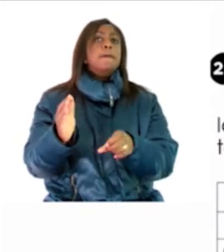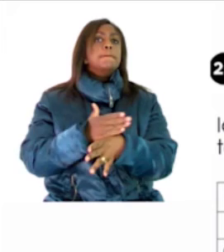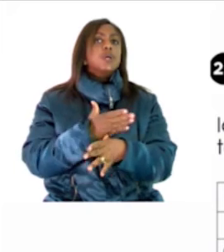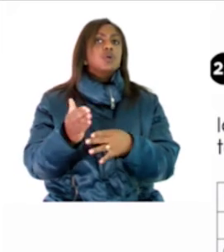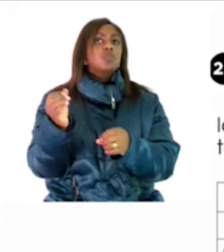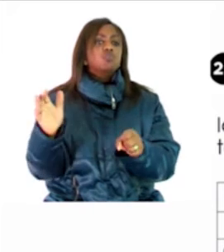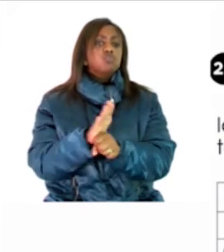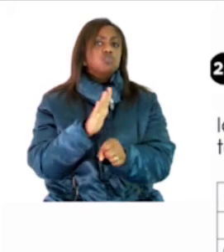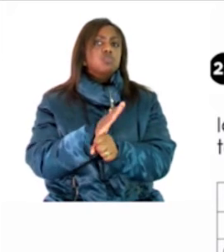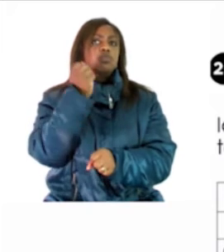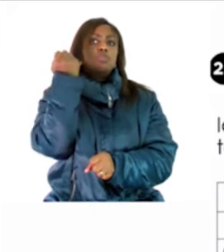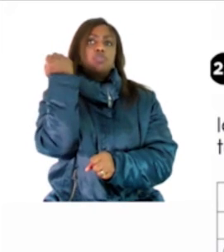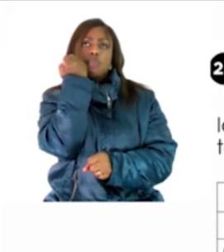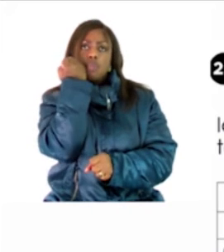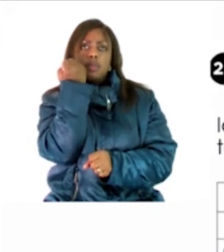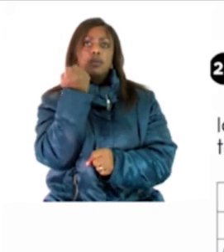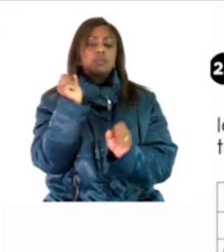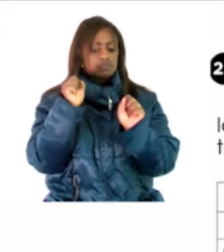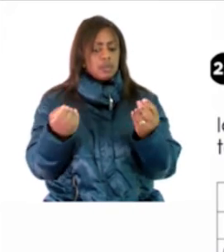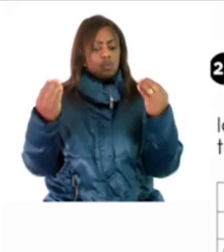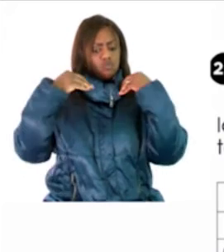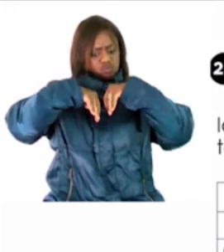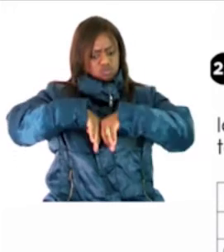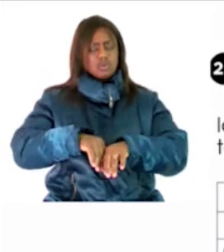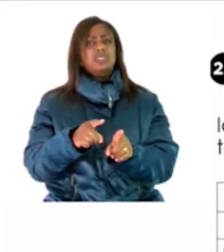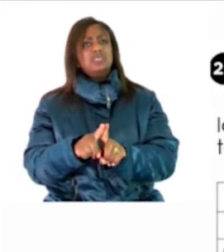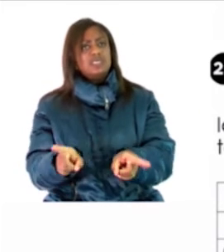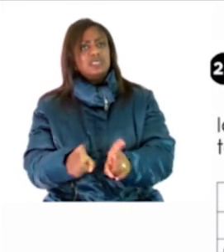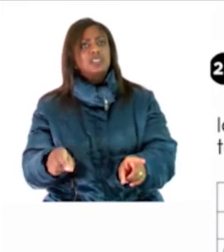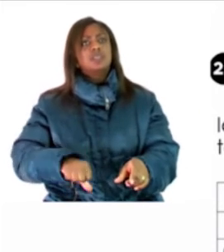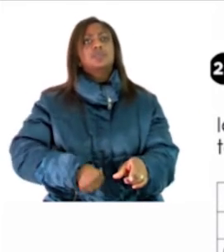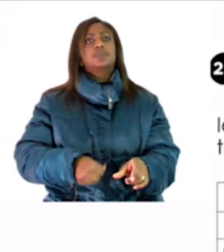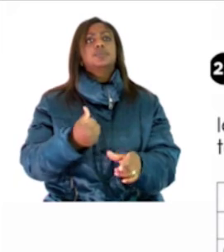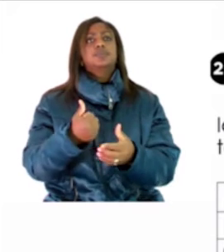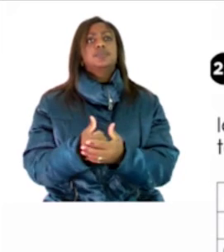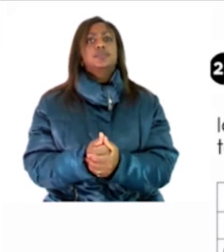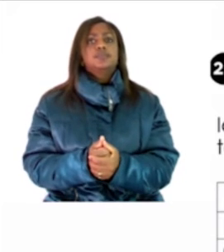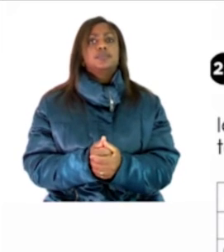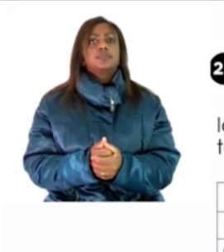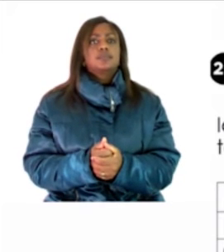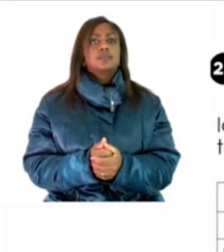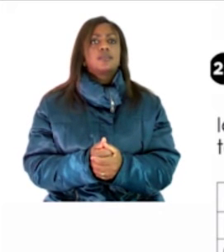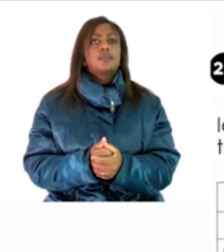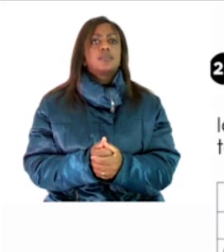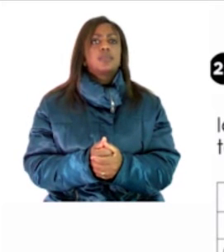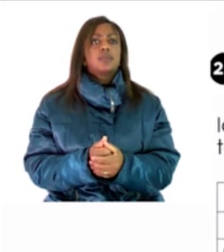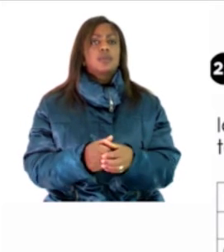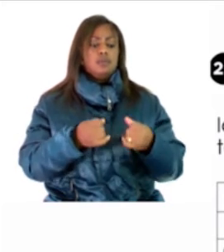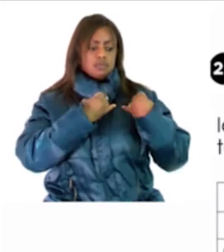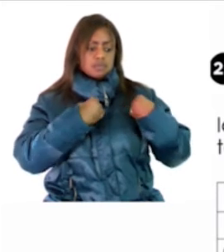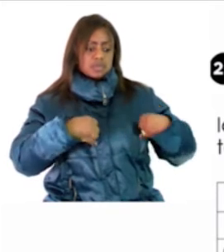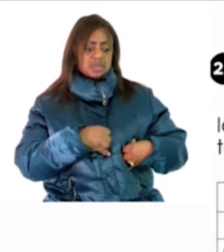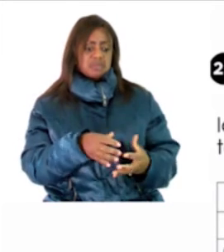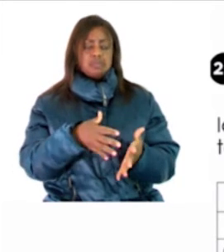like abnormal heart rate and heart attack. People that use drugs can easily suffer from heart attacks, meaning that your